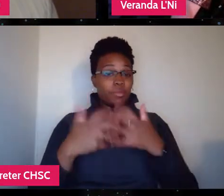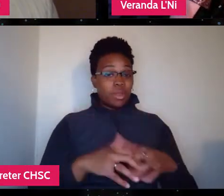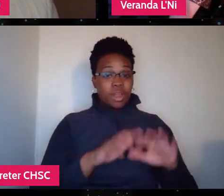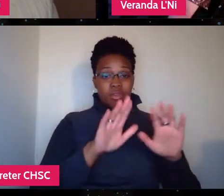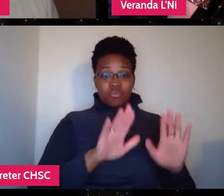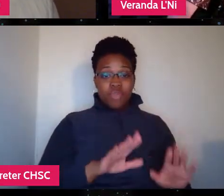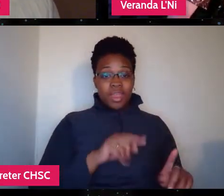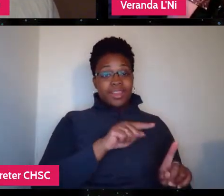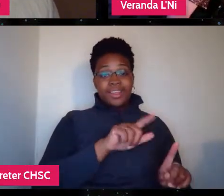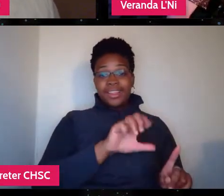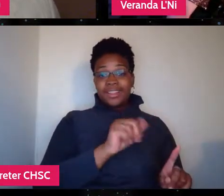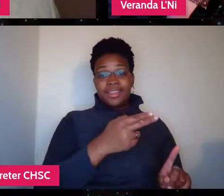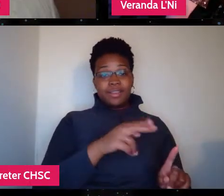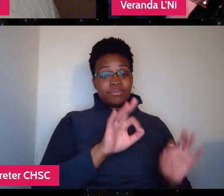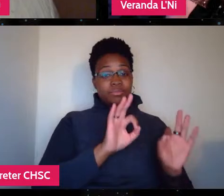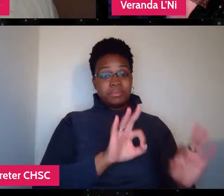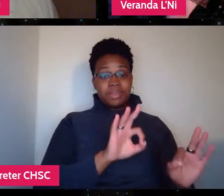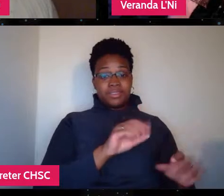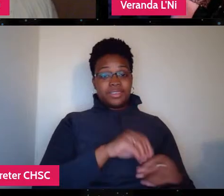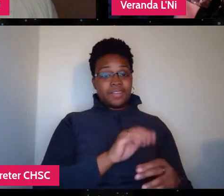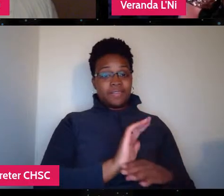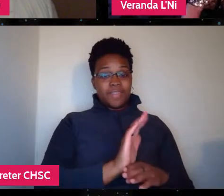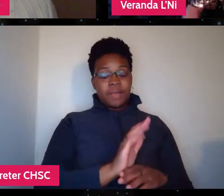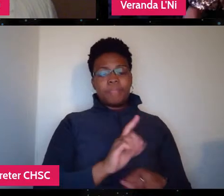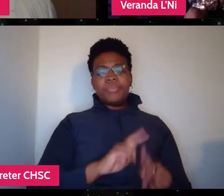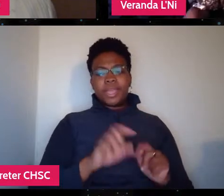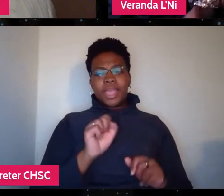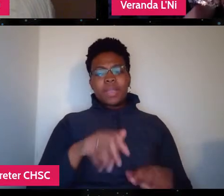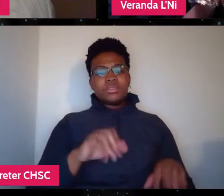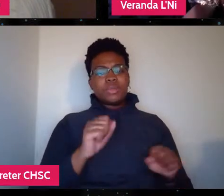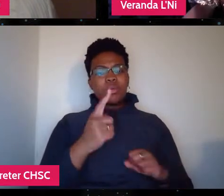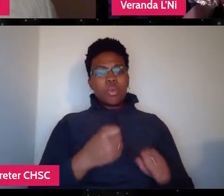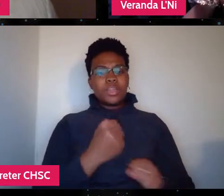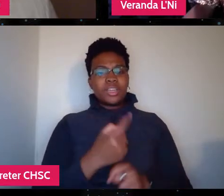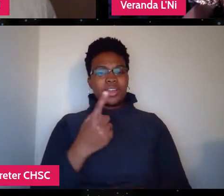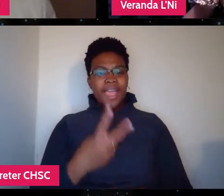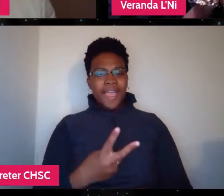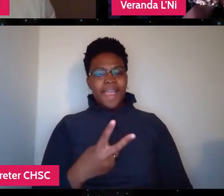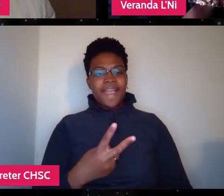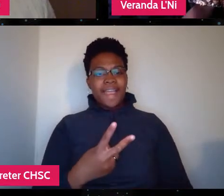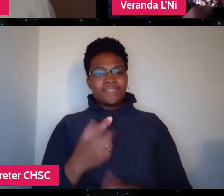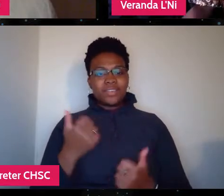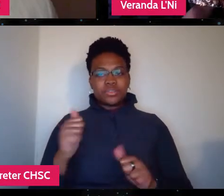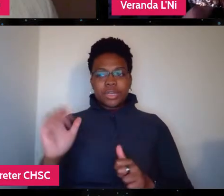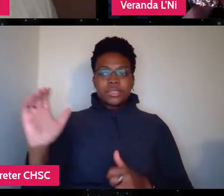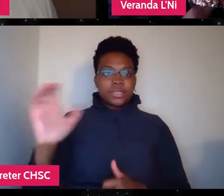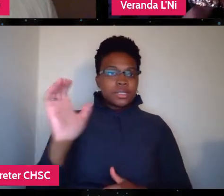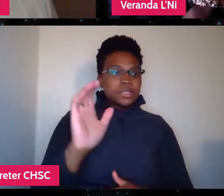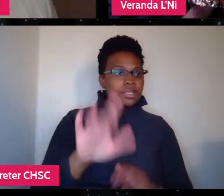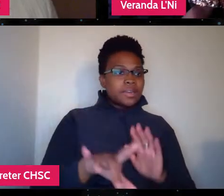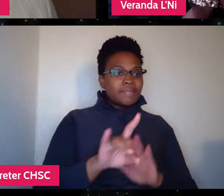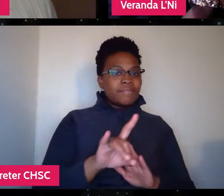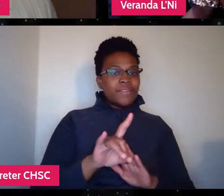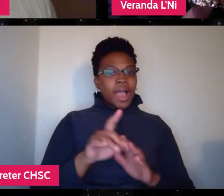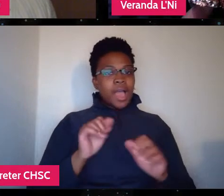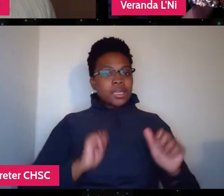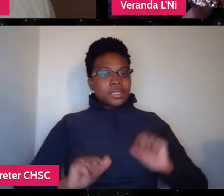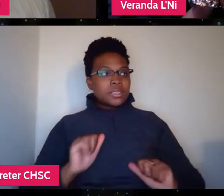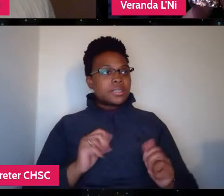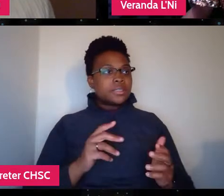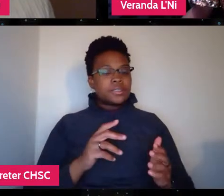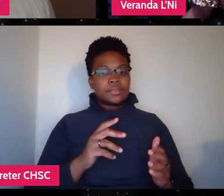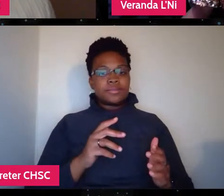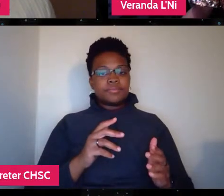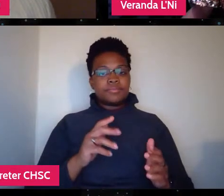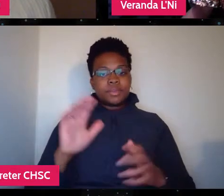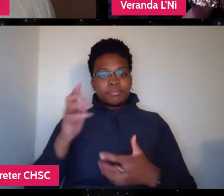in the film. But yeah, we spent like a year and a half casting Pat. And the more time that went on, the